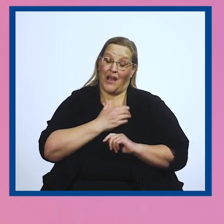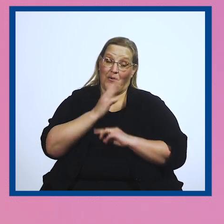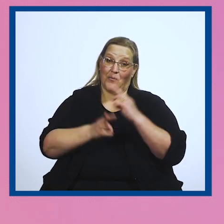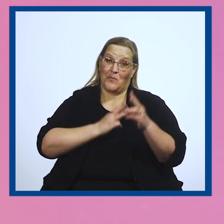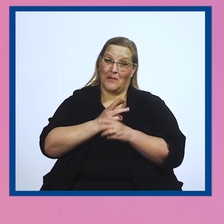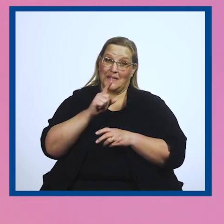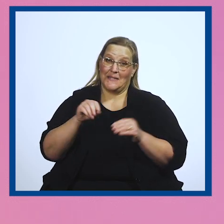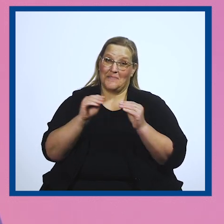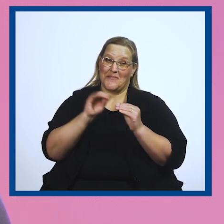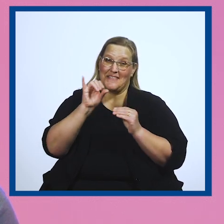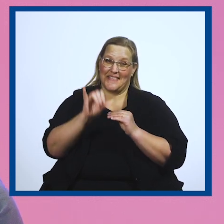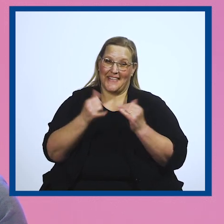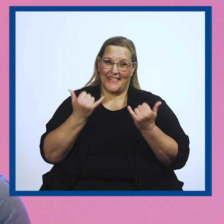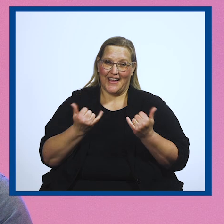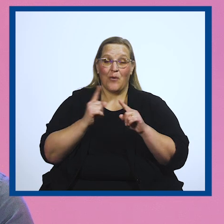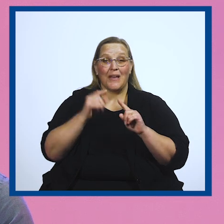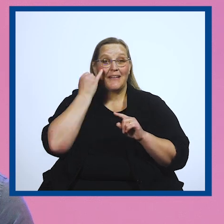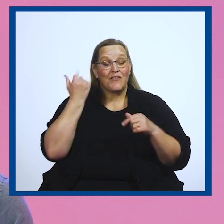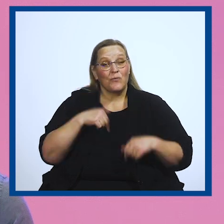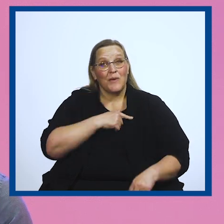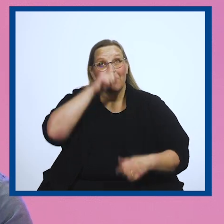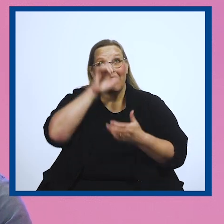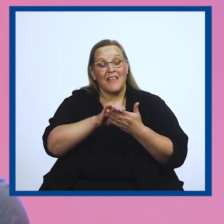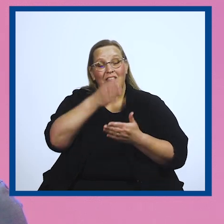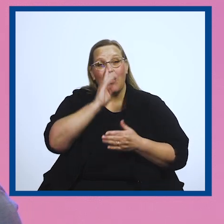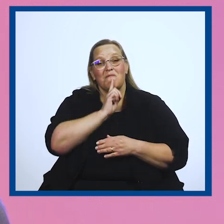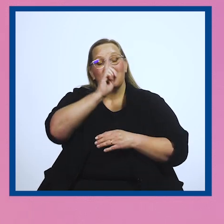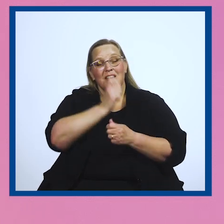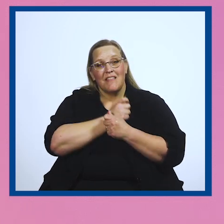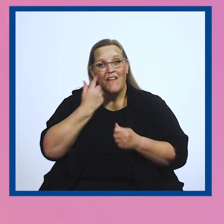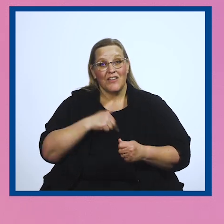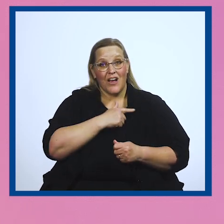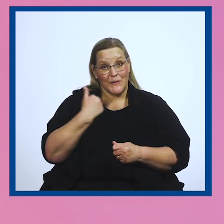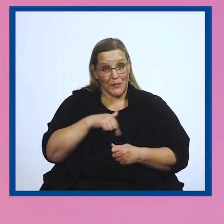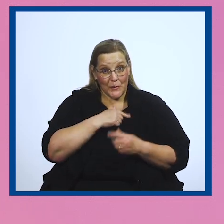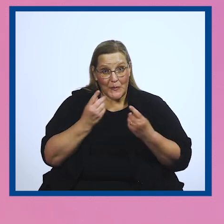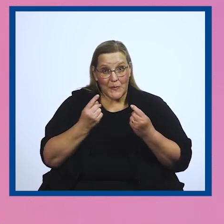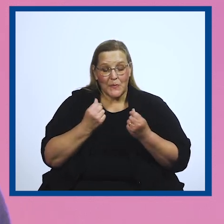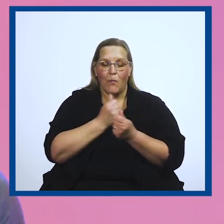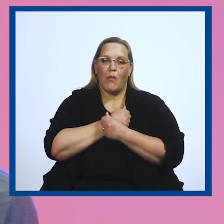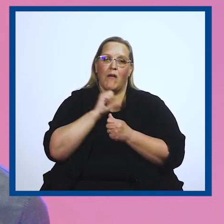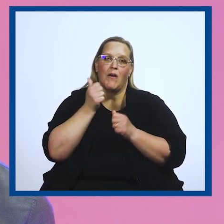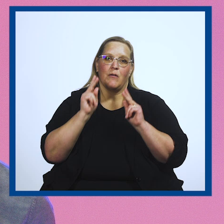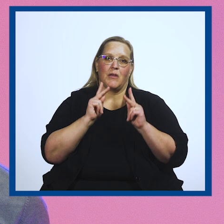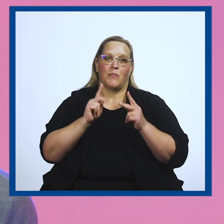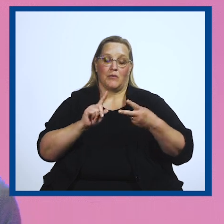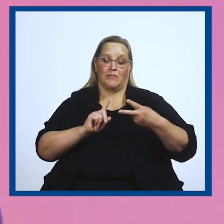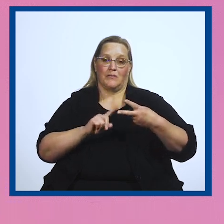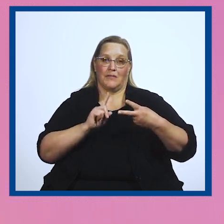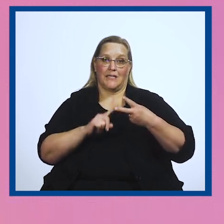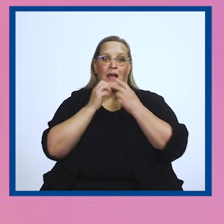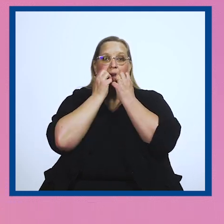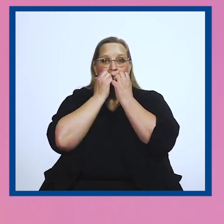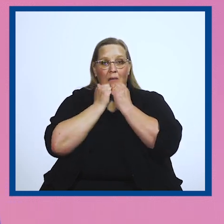of that now? What if we really believed God loved us? You know what we do? We would start loving other people. Number 2, write it in. Compassion becomes